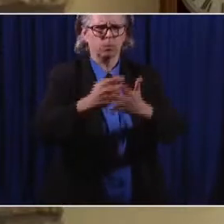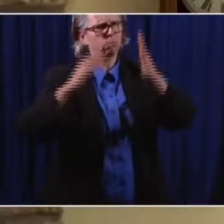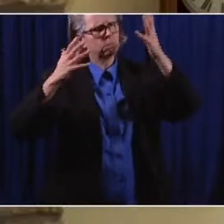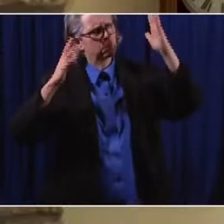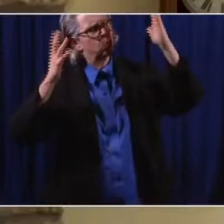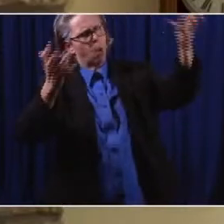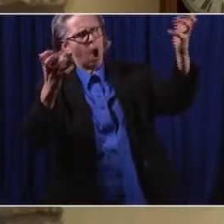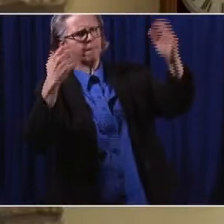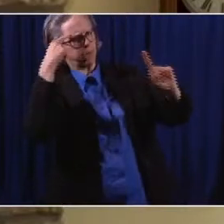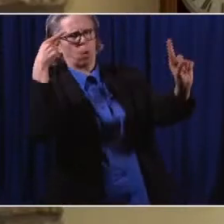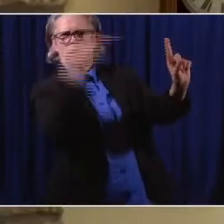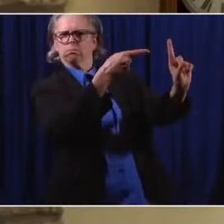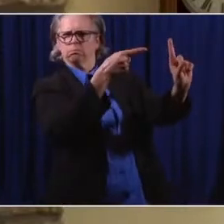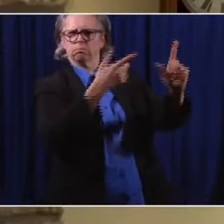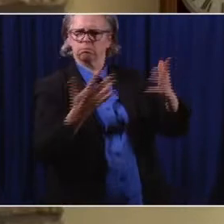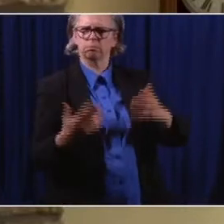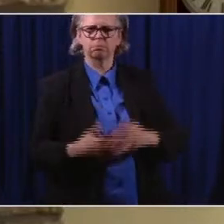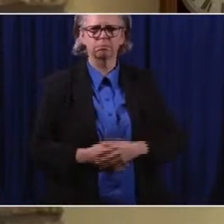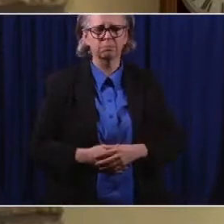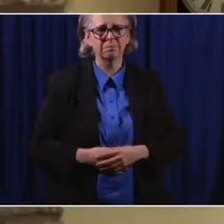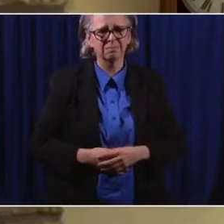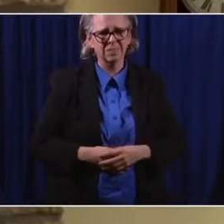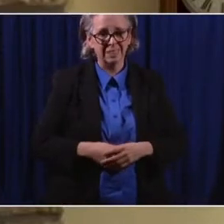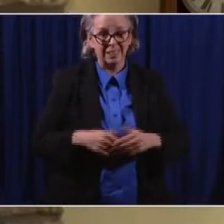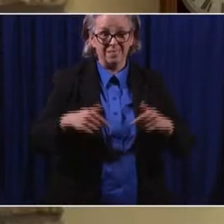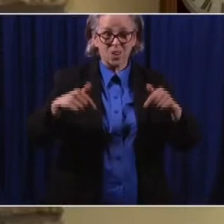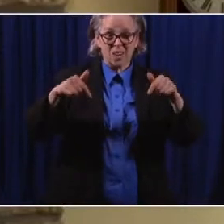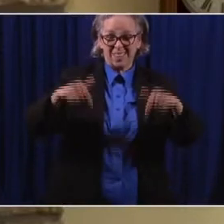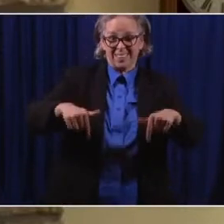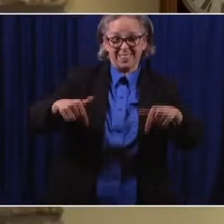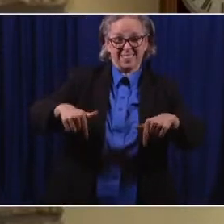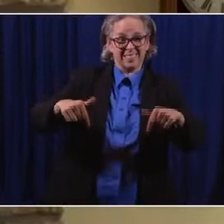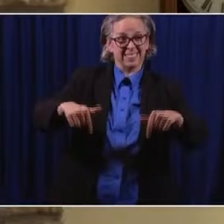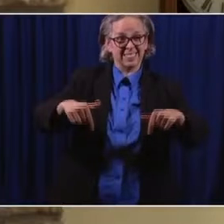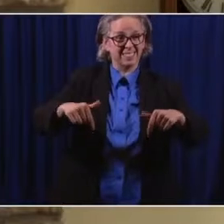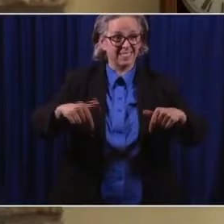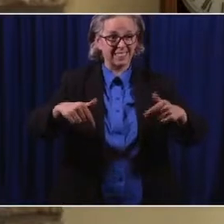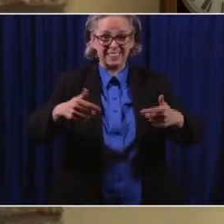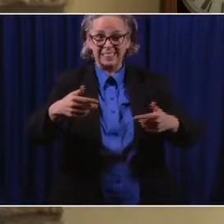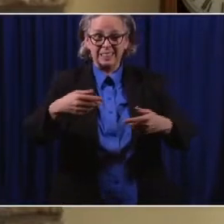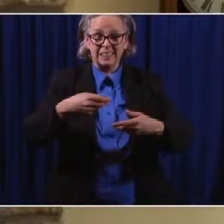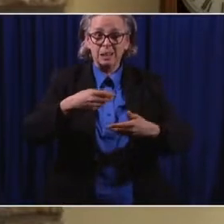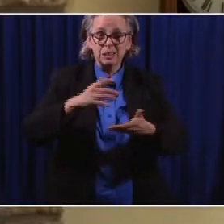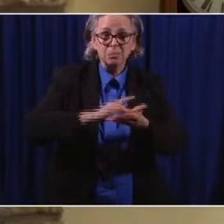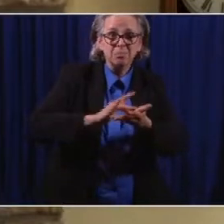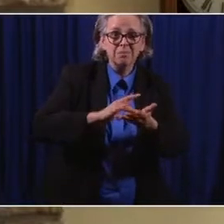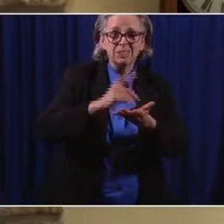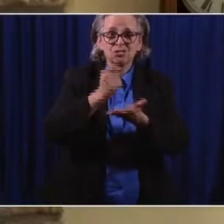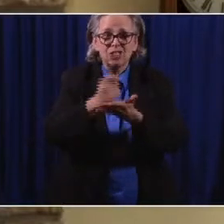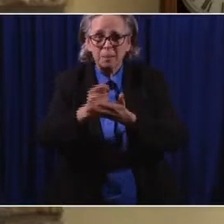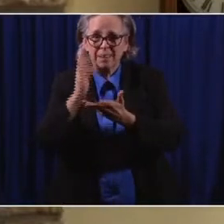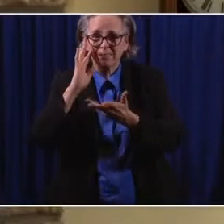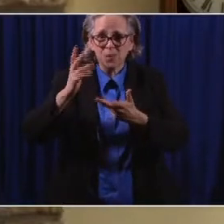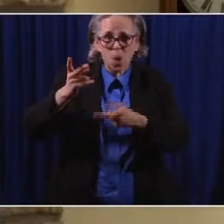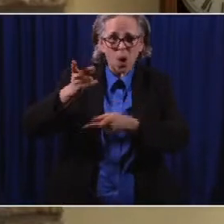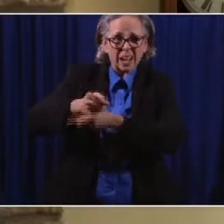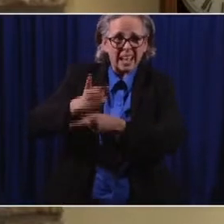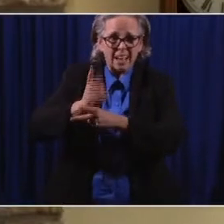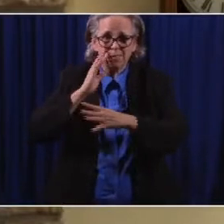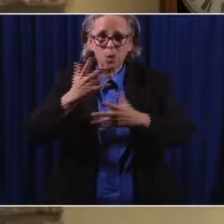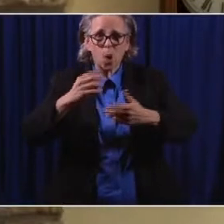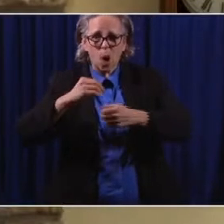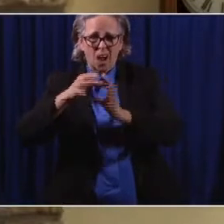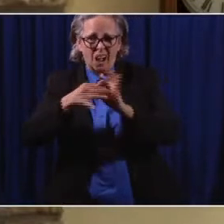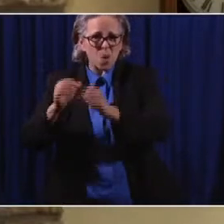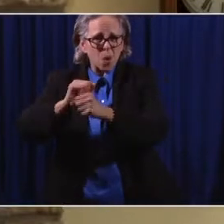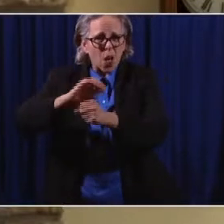getting drugs, getting care to people who have COVID, this is an area, frankly, where I think we've